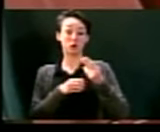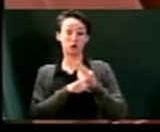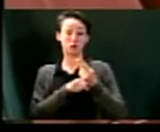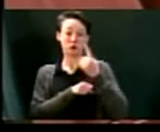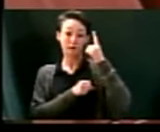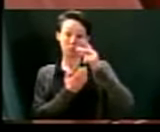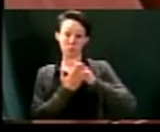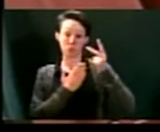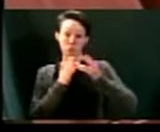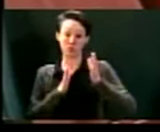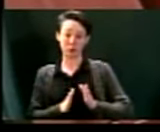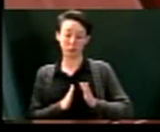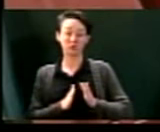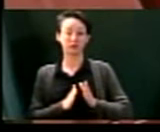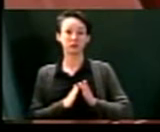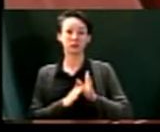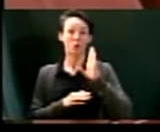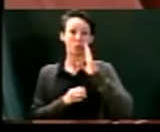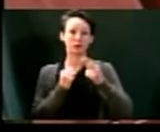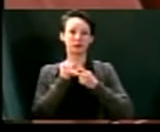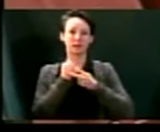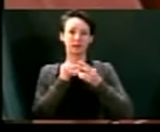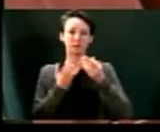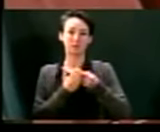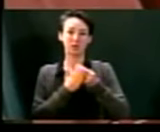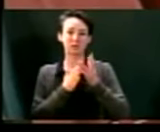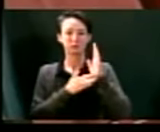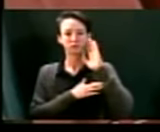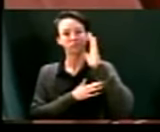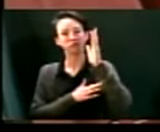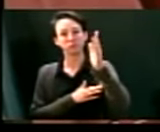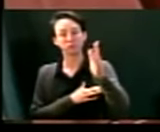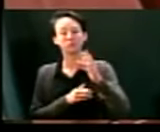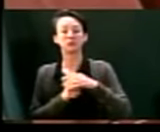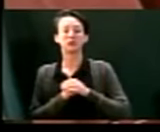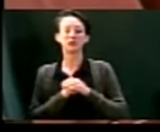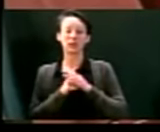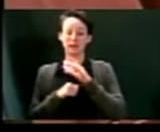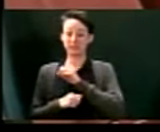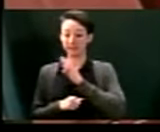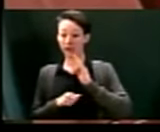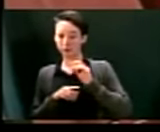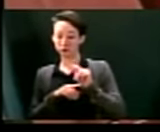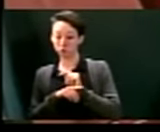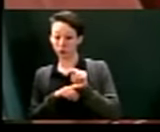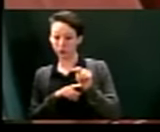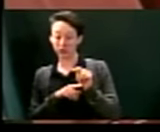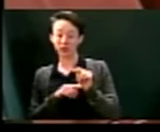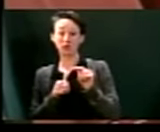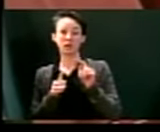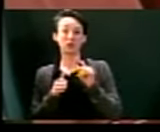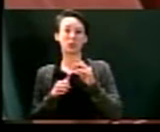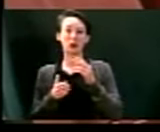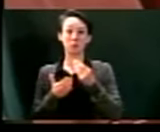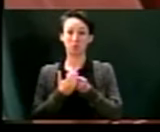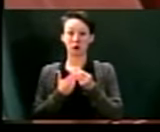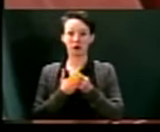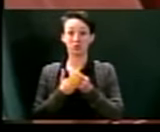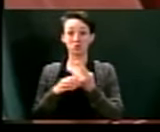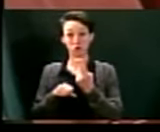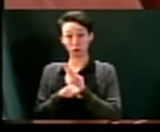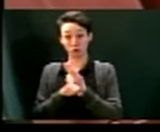money spent on training staff from central office to bookkeepers at each school will improve